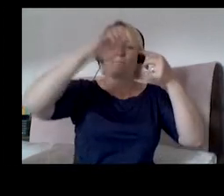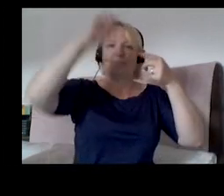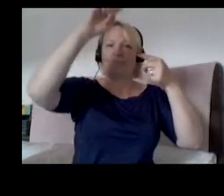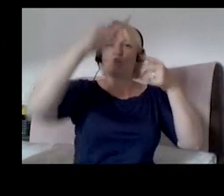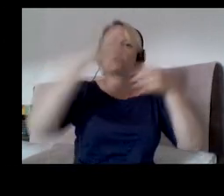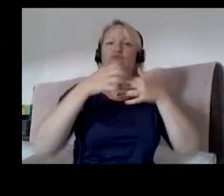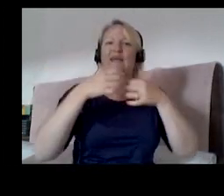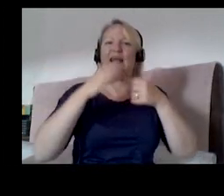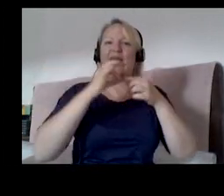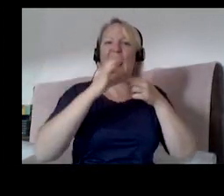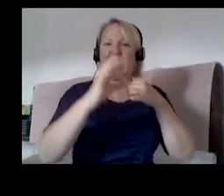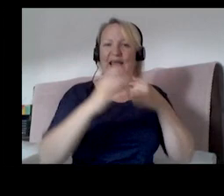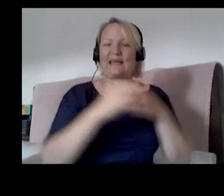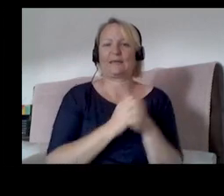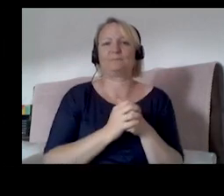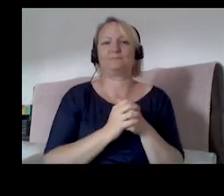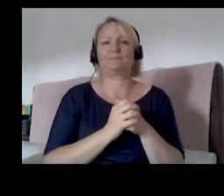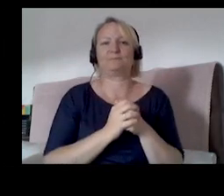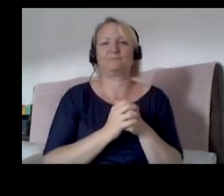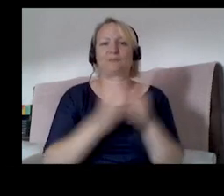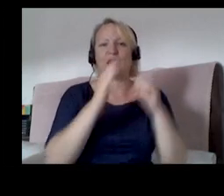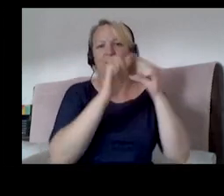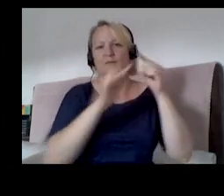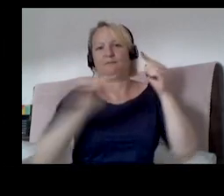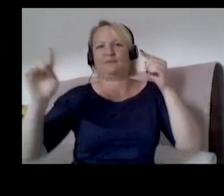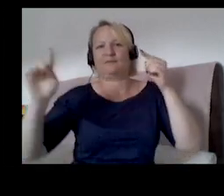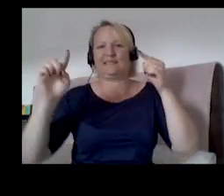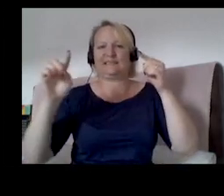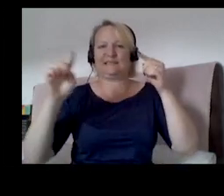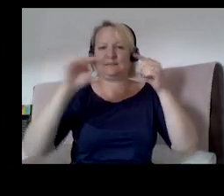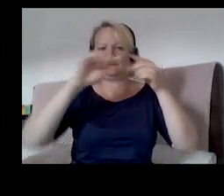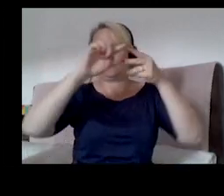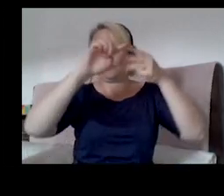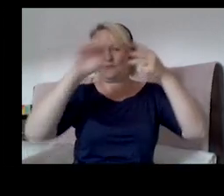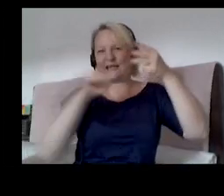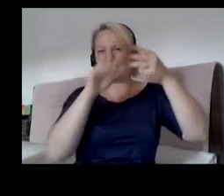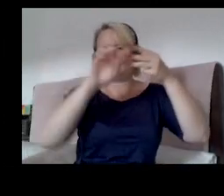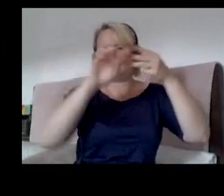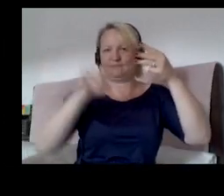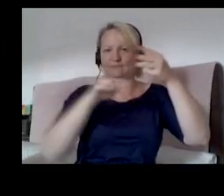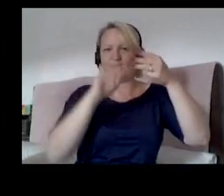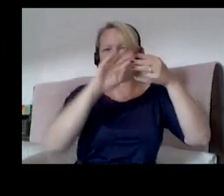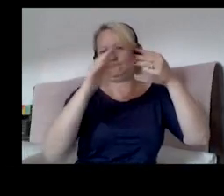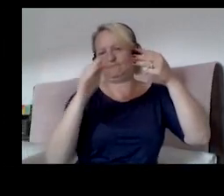to Green Lane in the north, and to the Orsick Cock roundabout in the east.